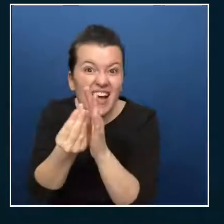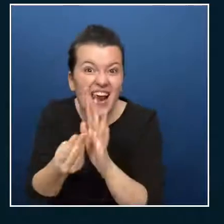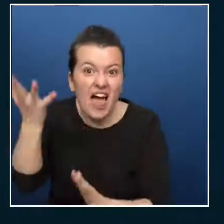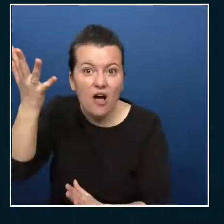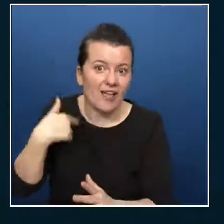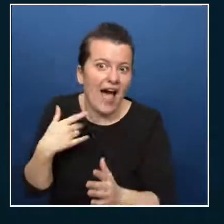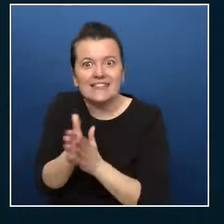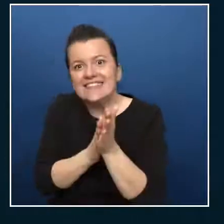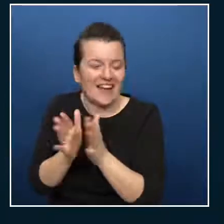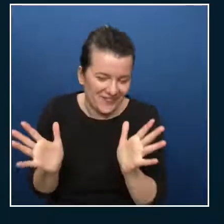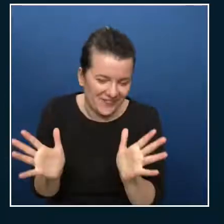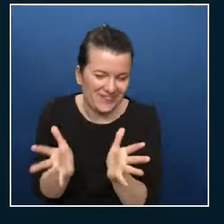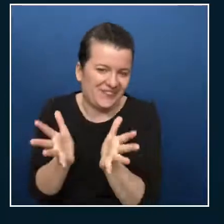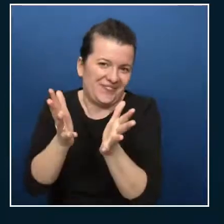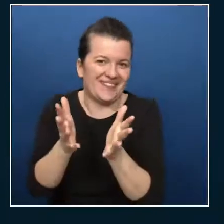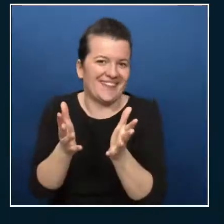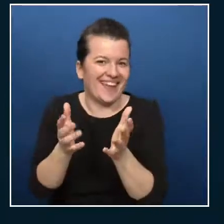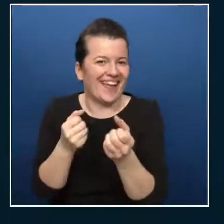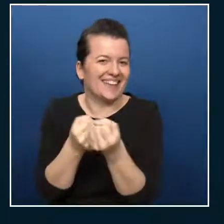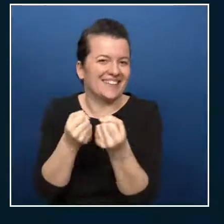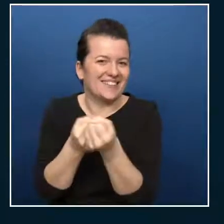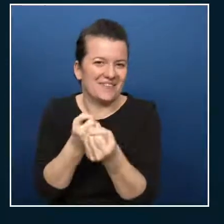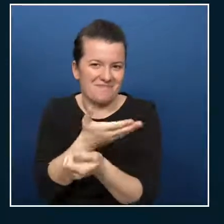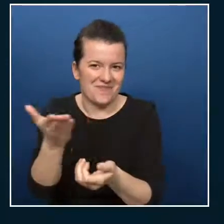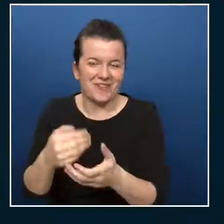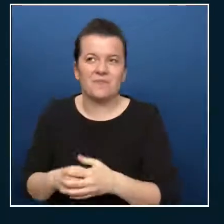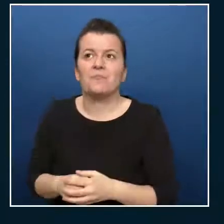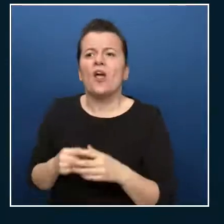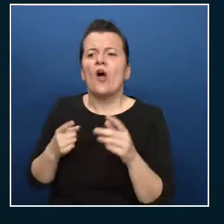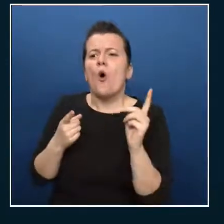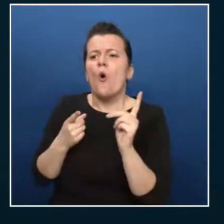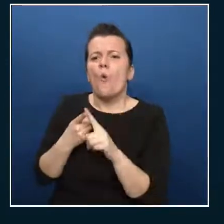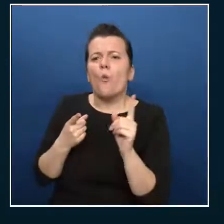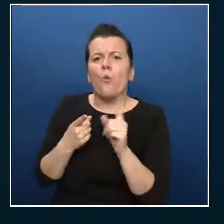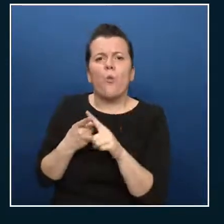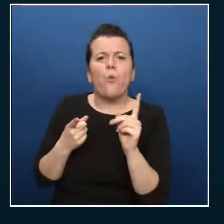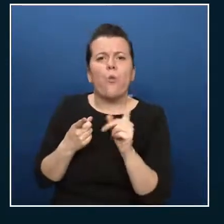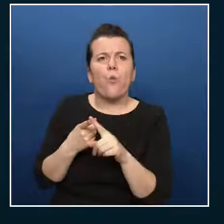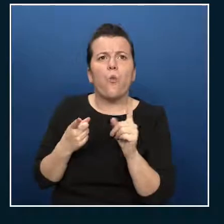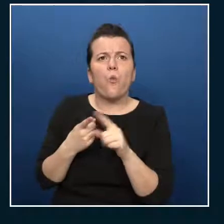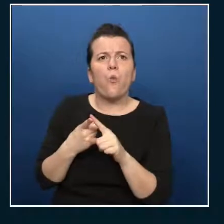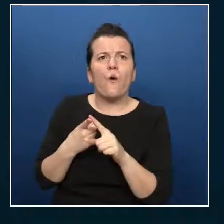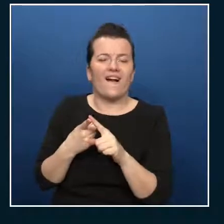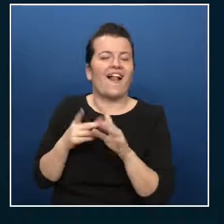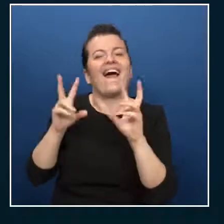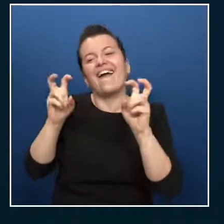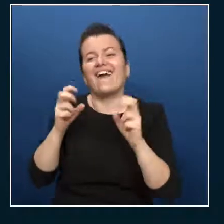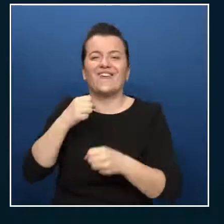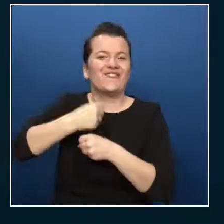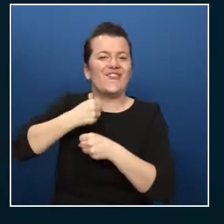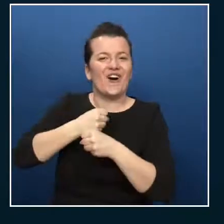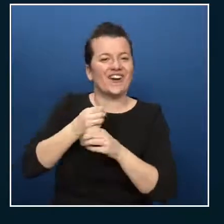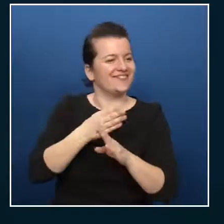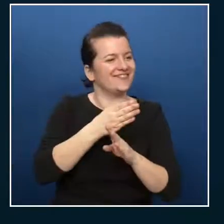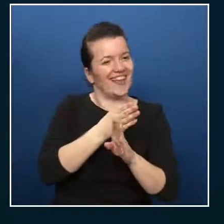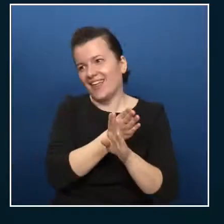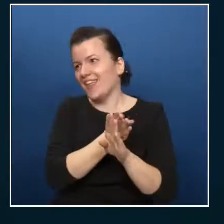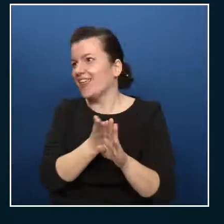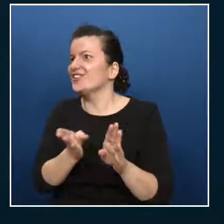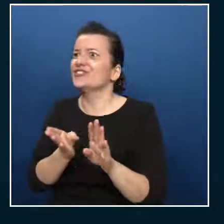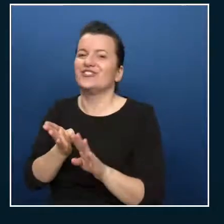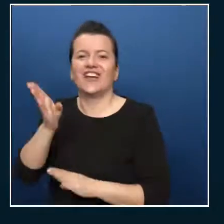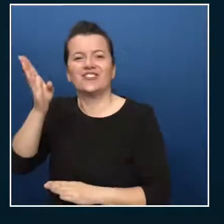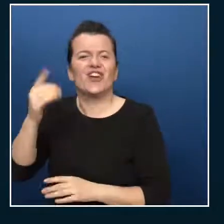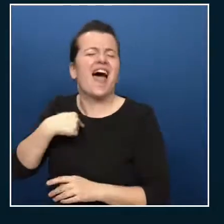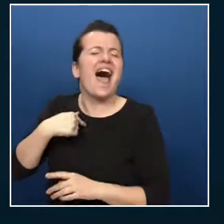one of my like things, one of the careers role that I want to be is I want to be